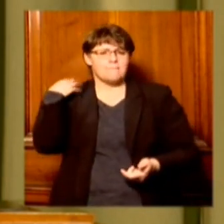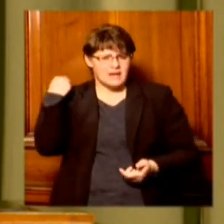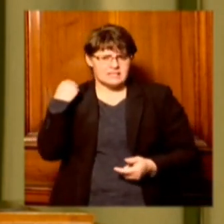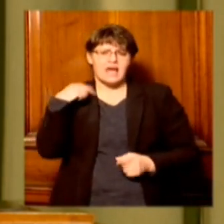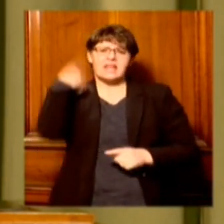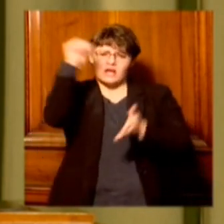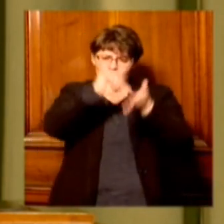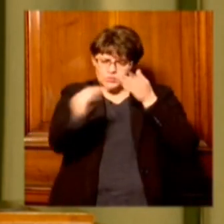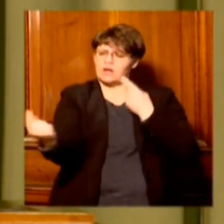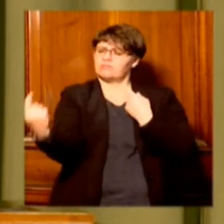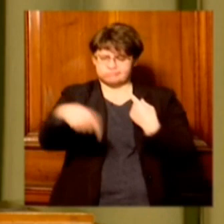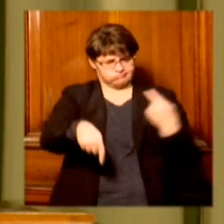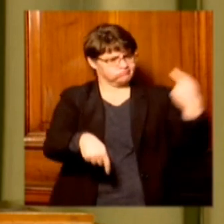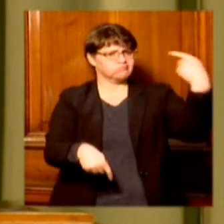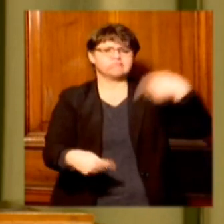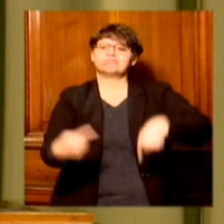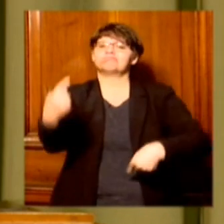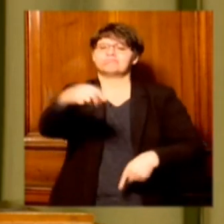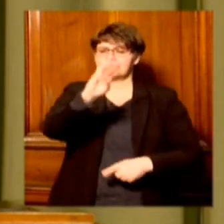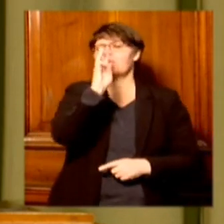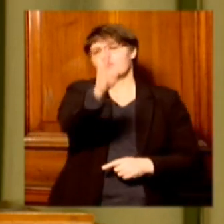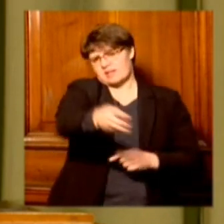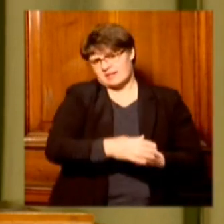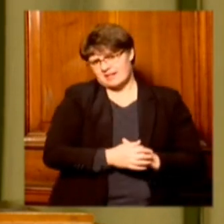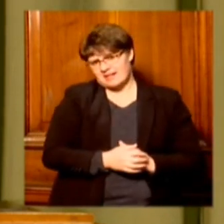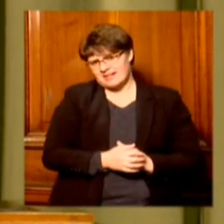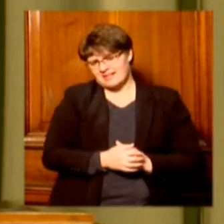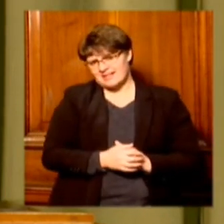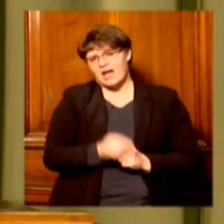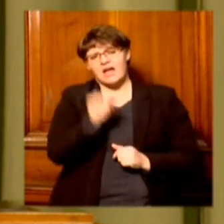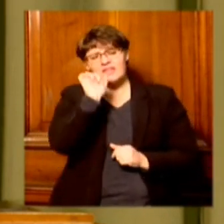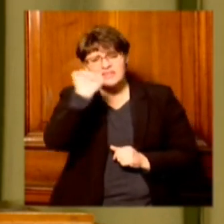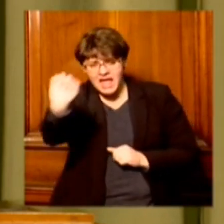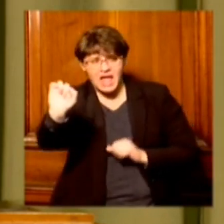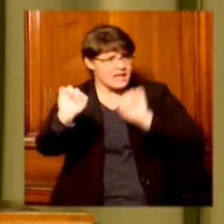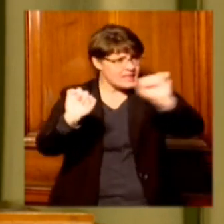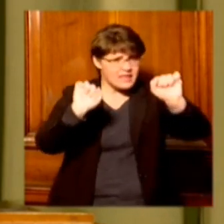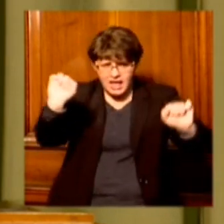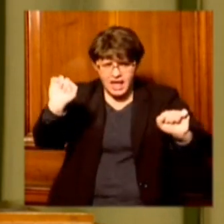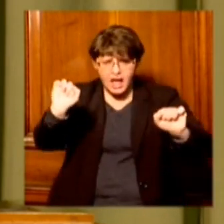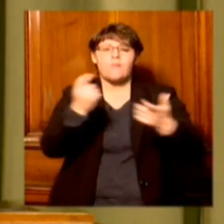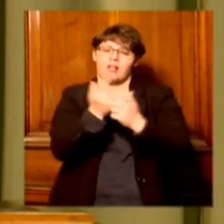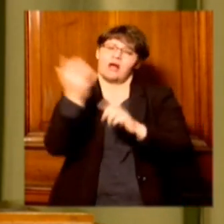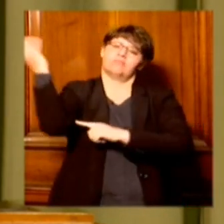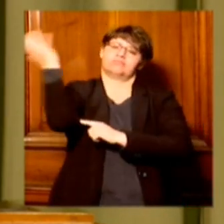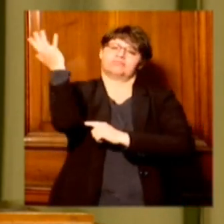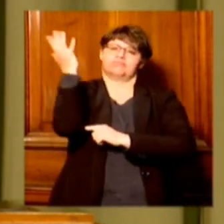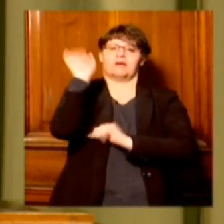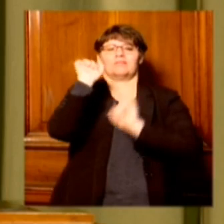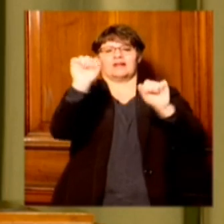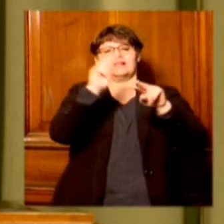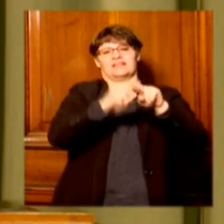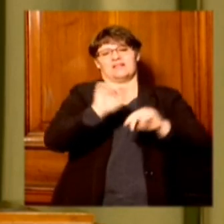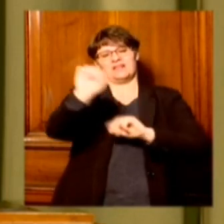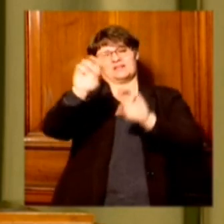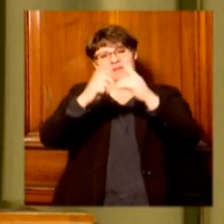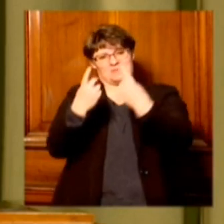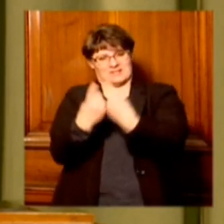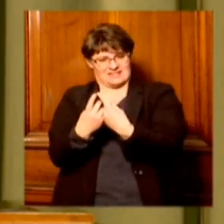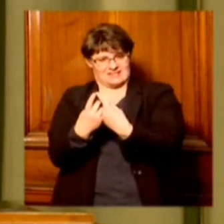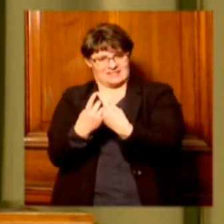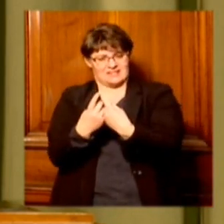week that will speak to their areas of work and also inform South